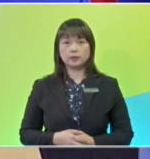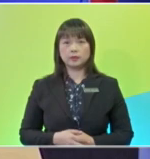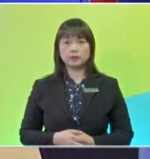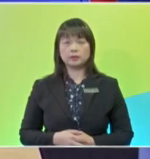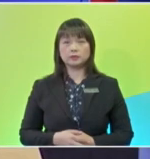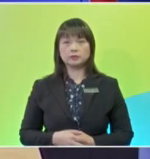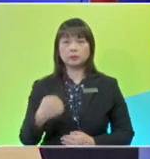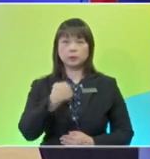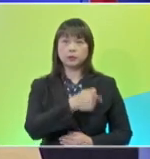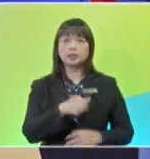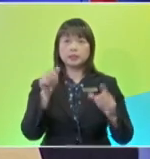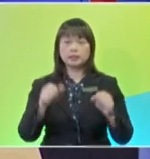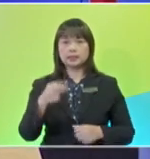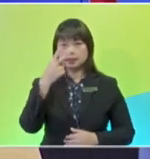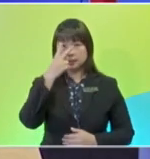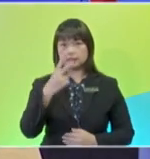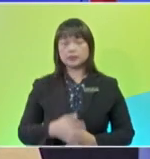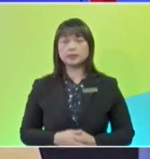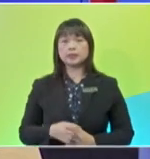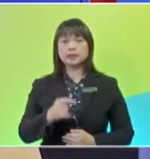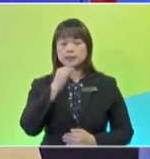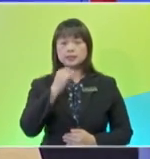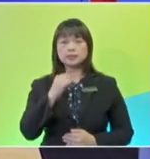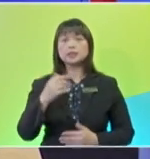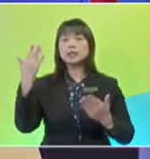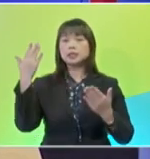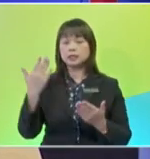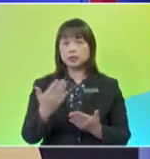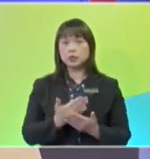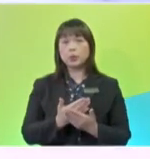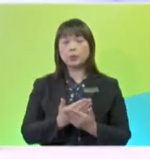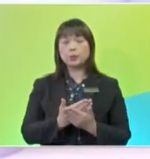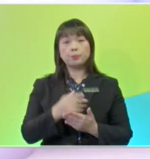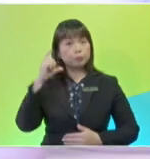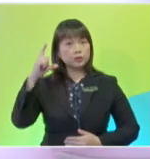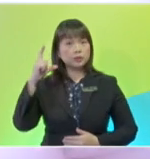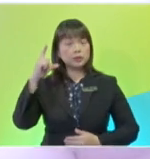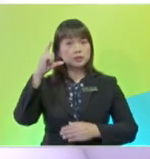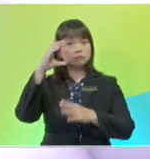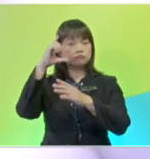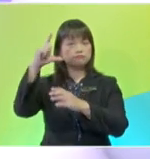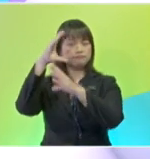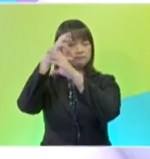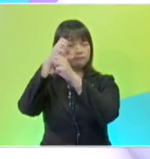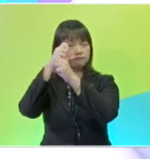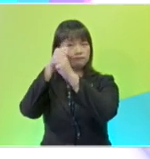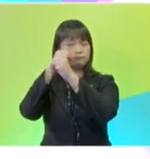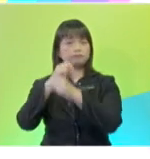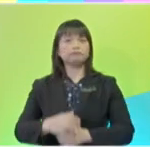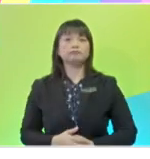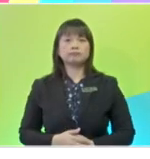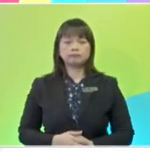Okay, the new moon is actually dark in color. All right. Okay, it's all black in color, which means that during